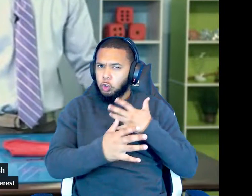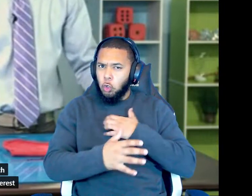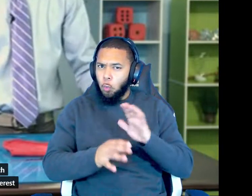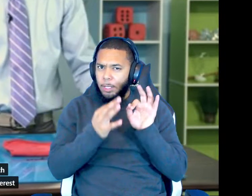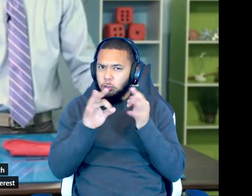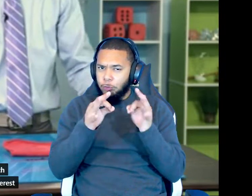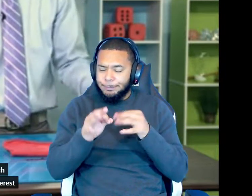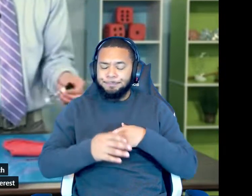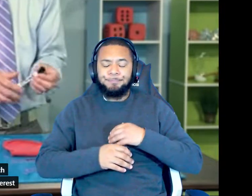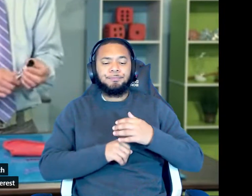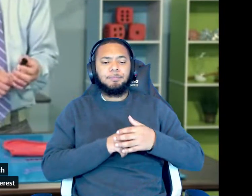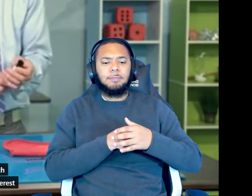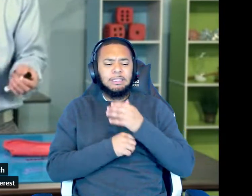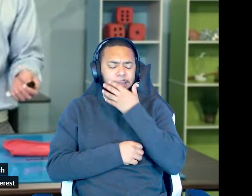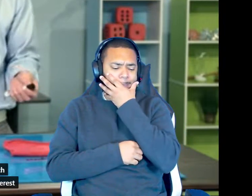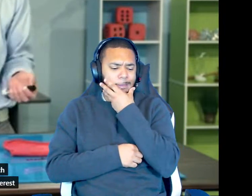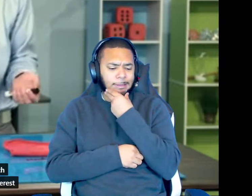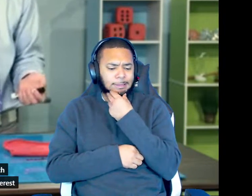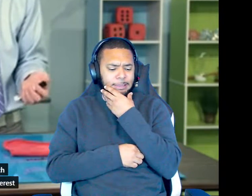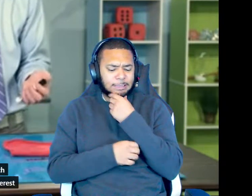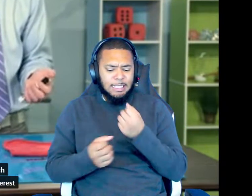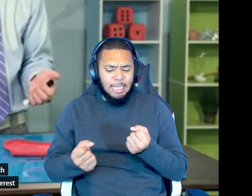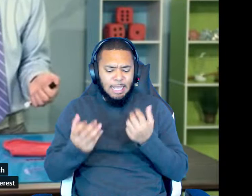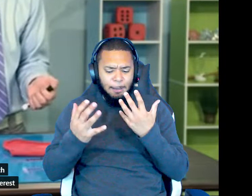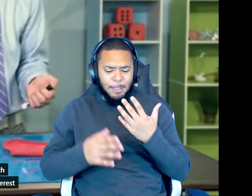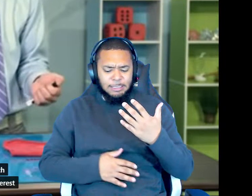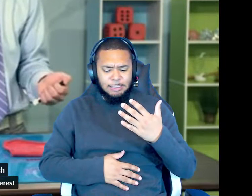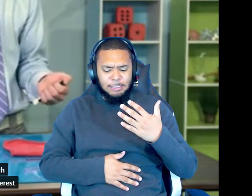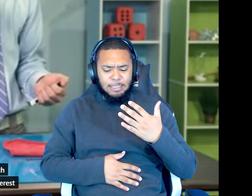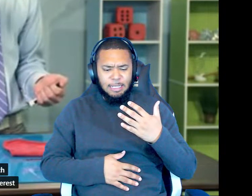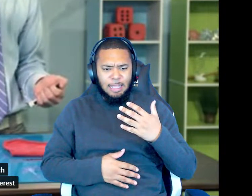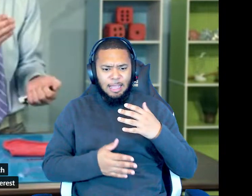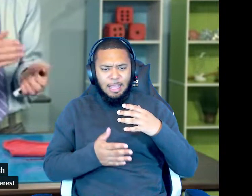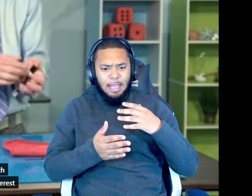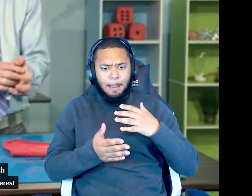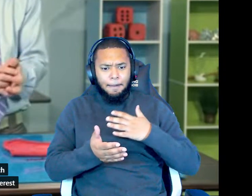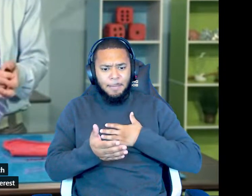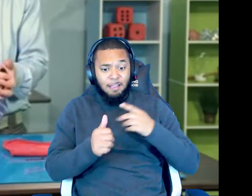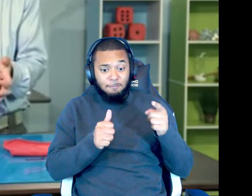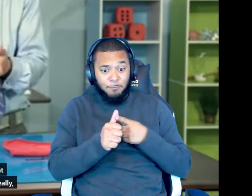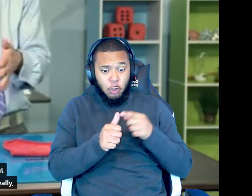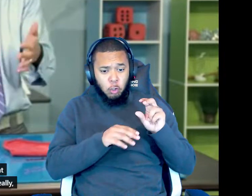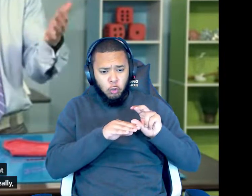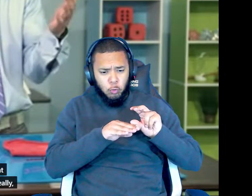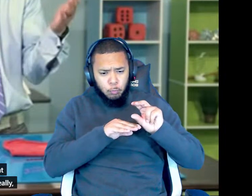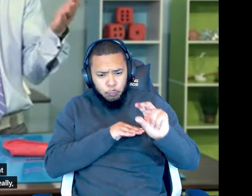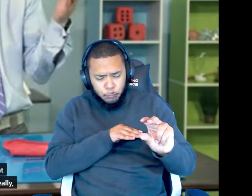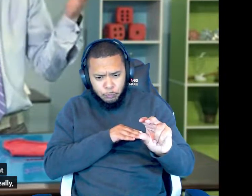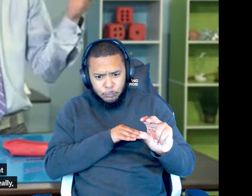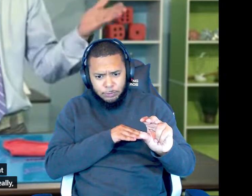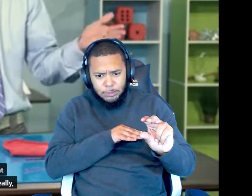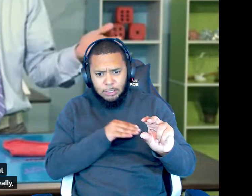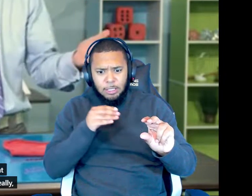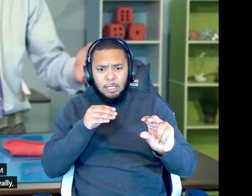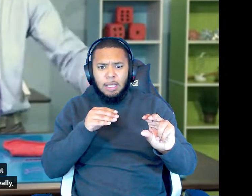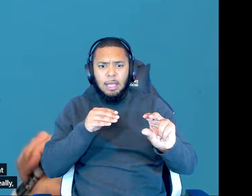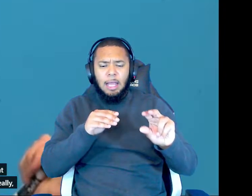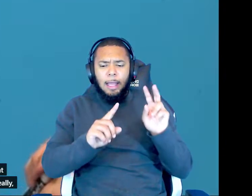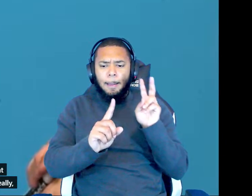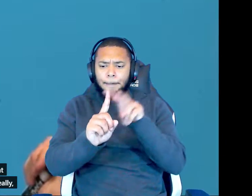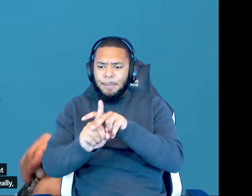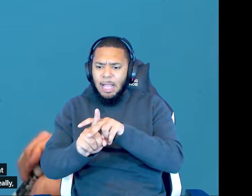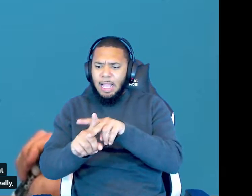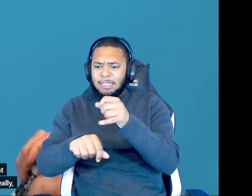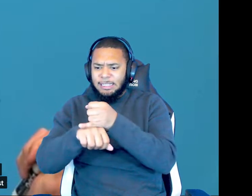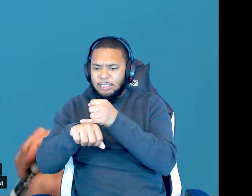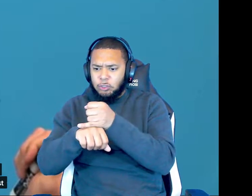say to yourself, well, how much of my first payment is going to go to interest and how much of my first payment is going to go to principal?